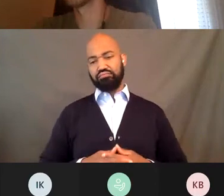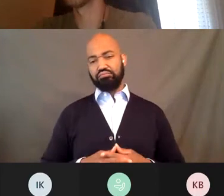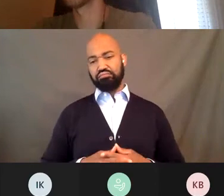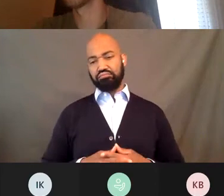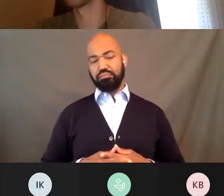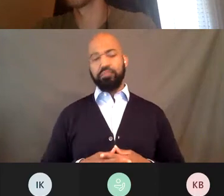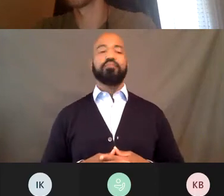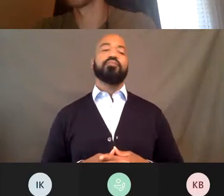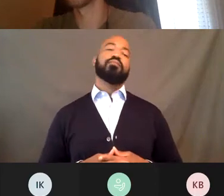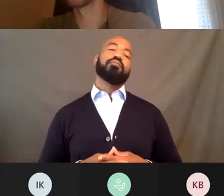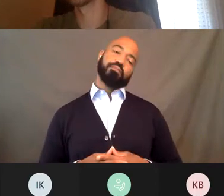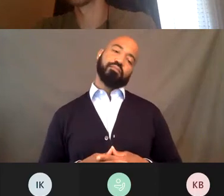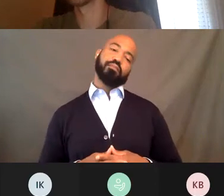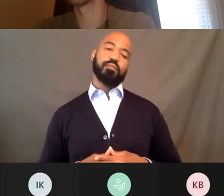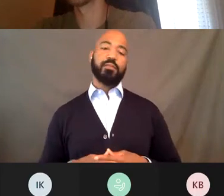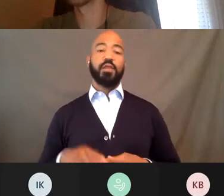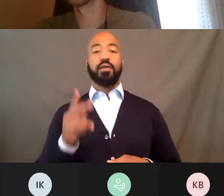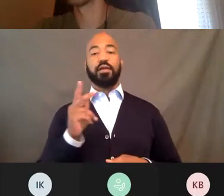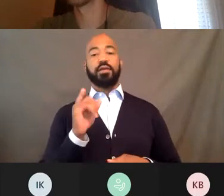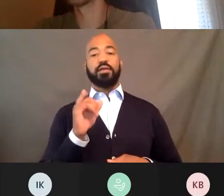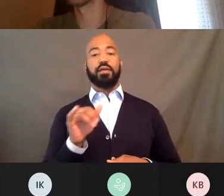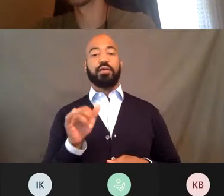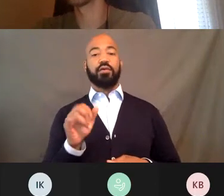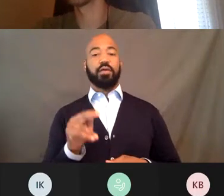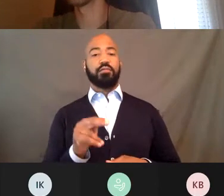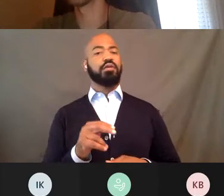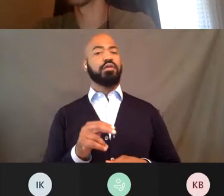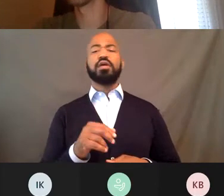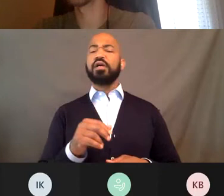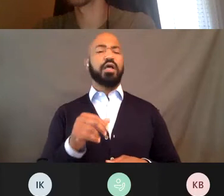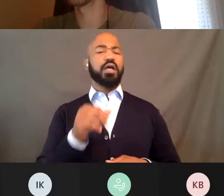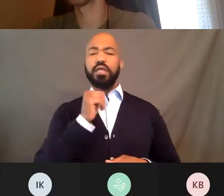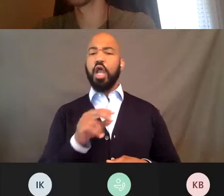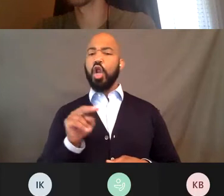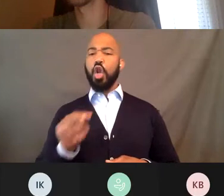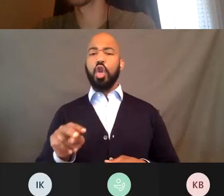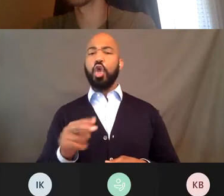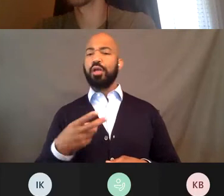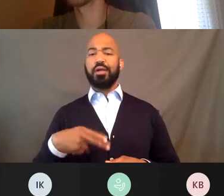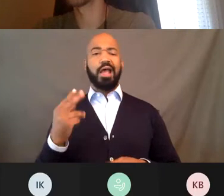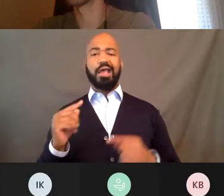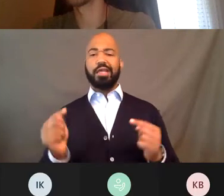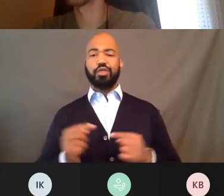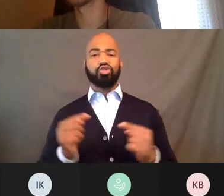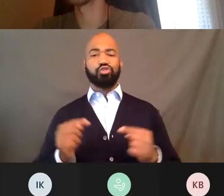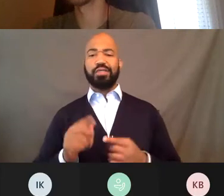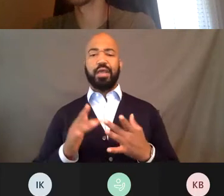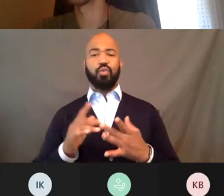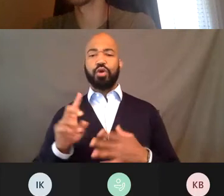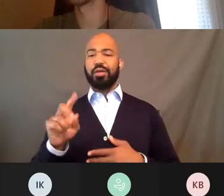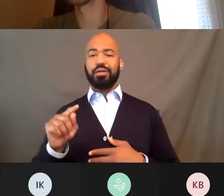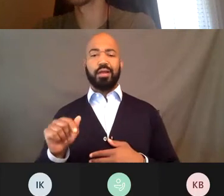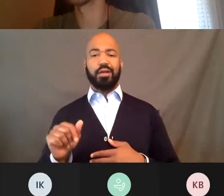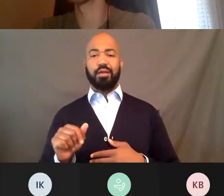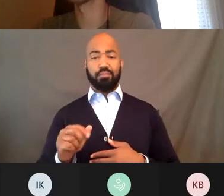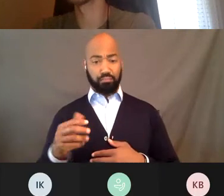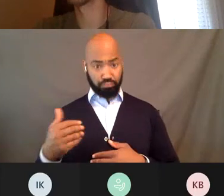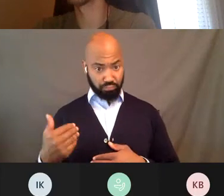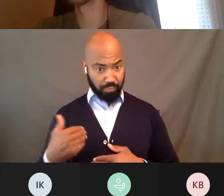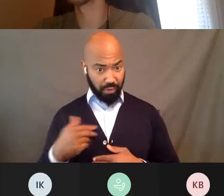Hi, thank you for your comment. I have not been able to look at data from the high injury network. Is that in a report?